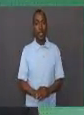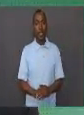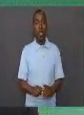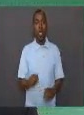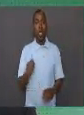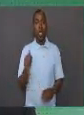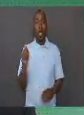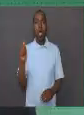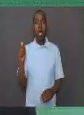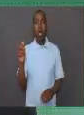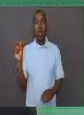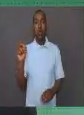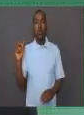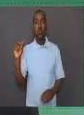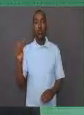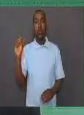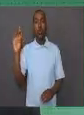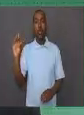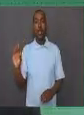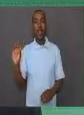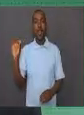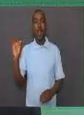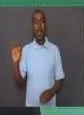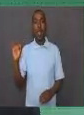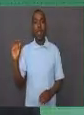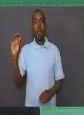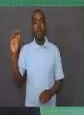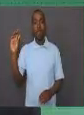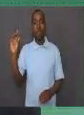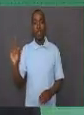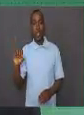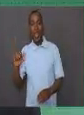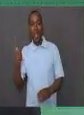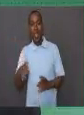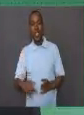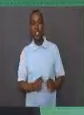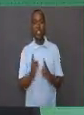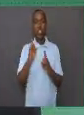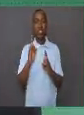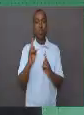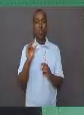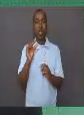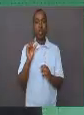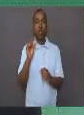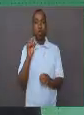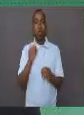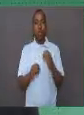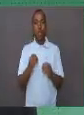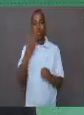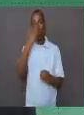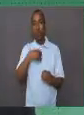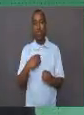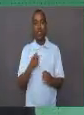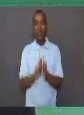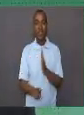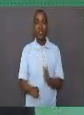Autoclaving is another way to use heat to get rid of microorganisms.